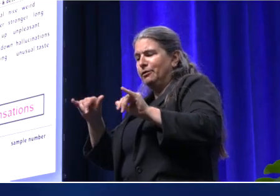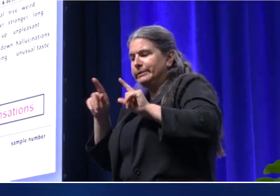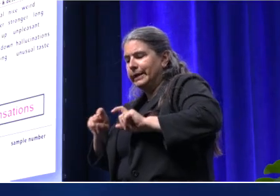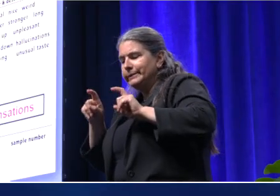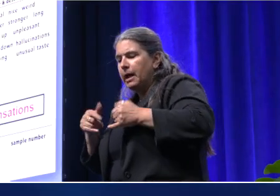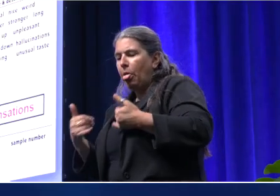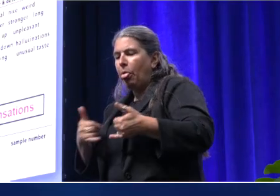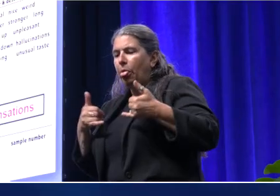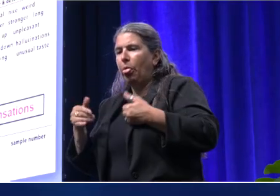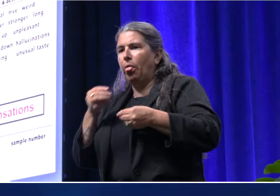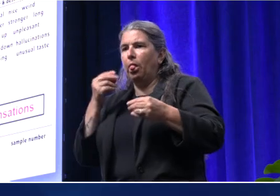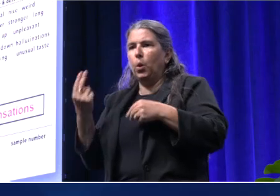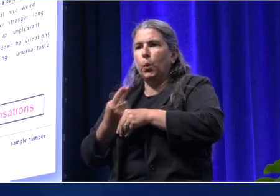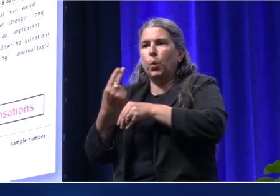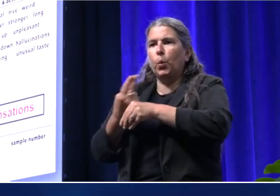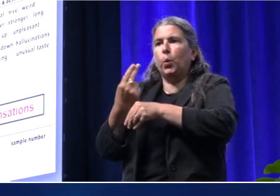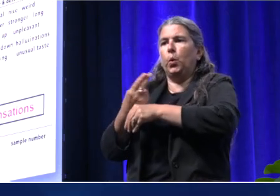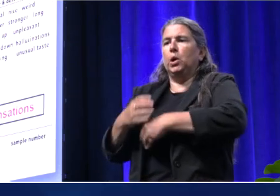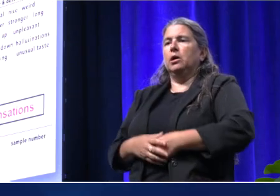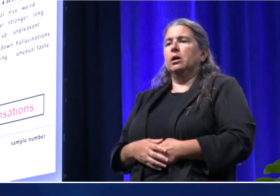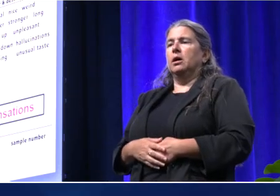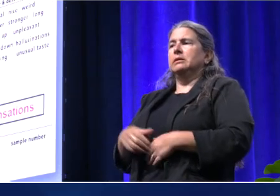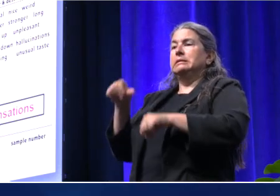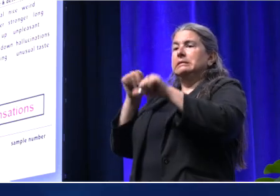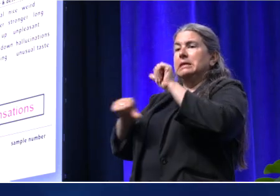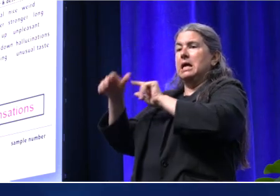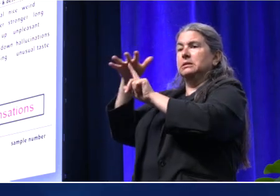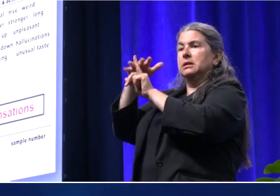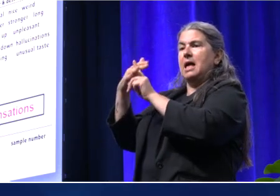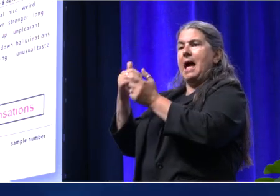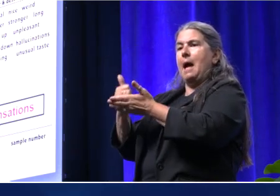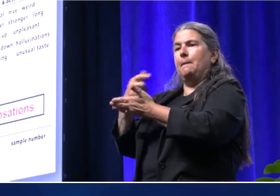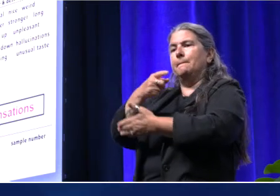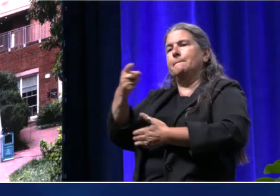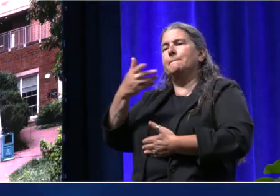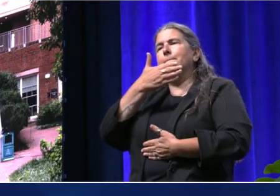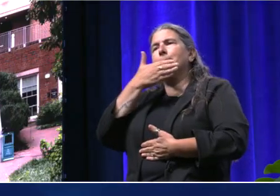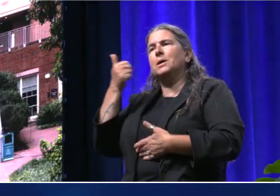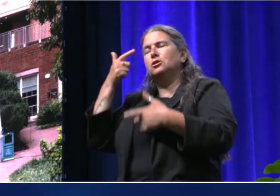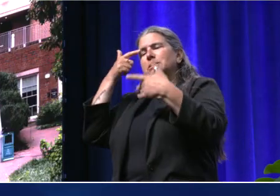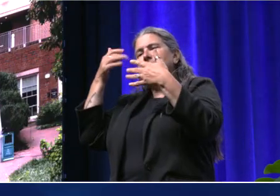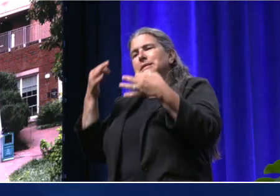context and science to help them make better decisions about what they put in their bodies.